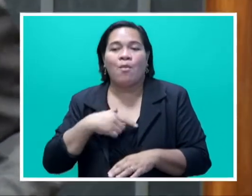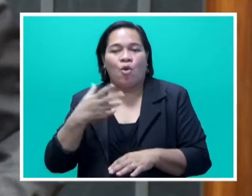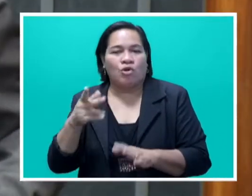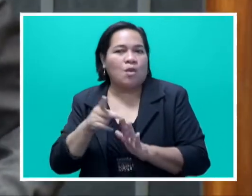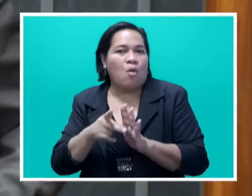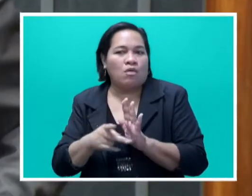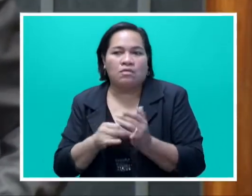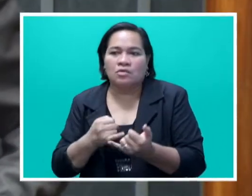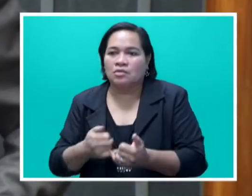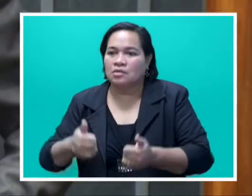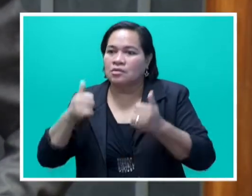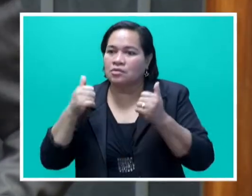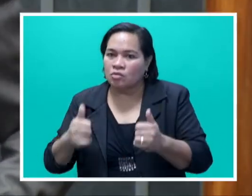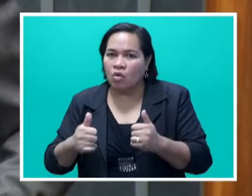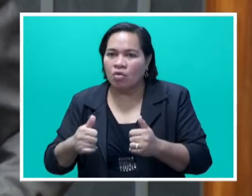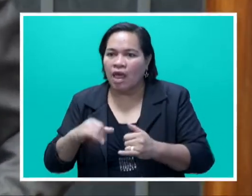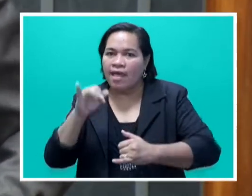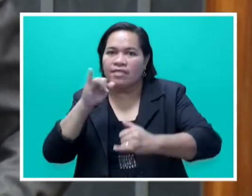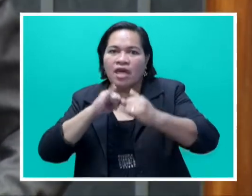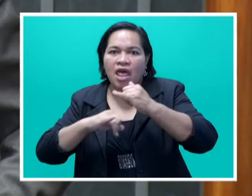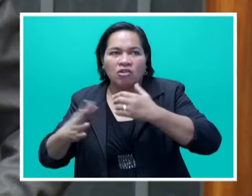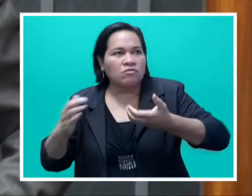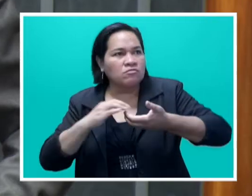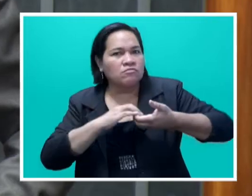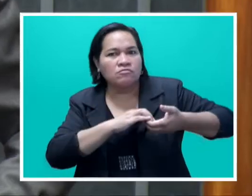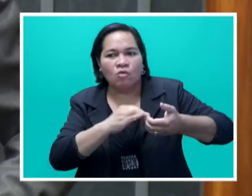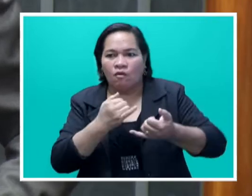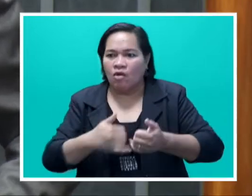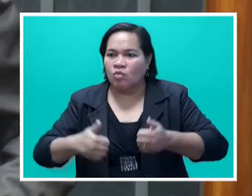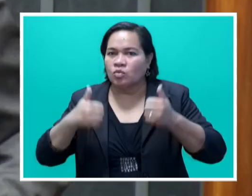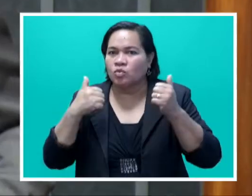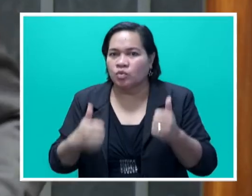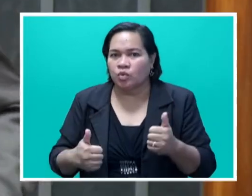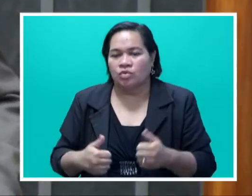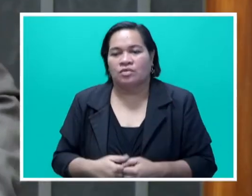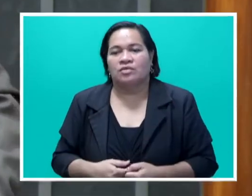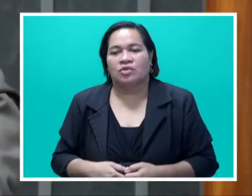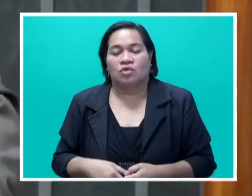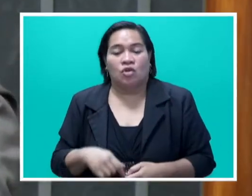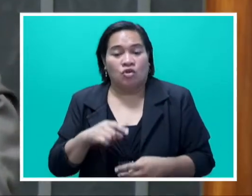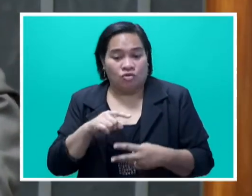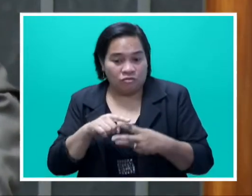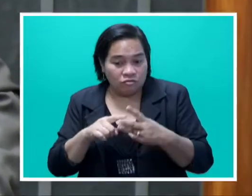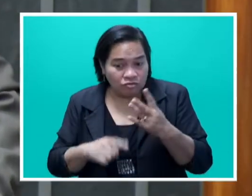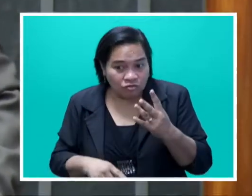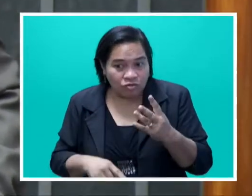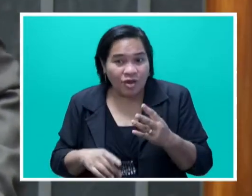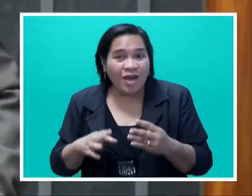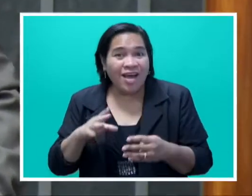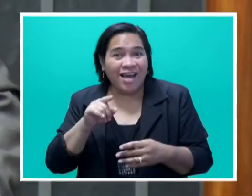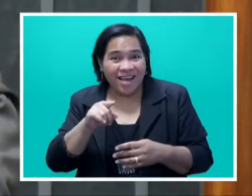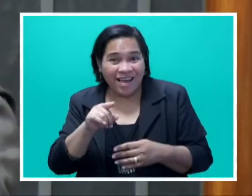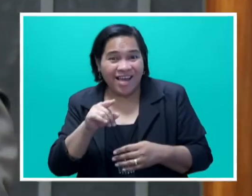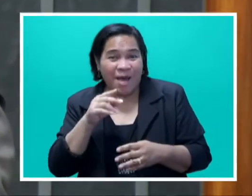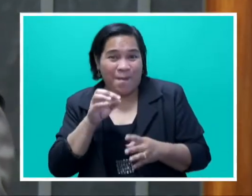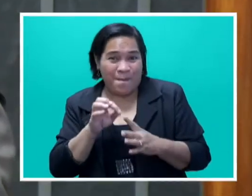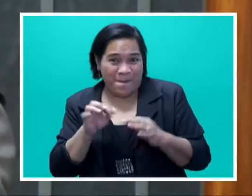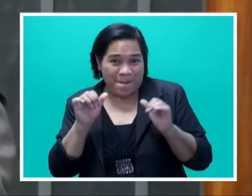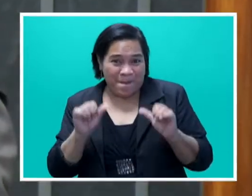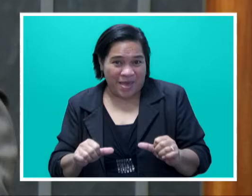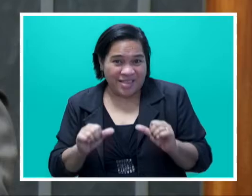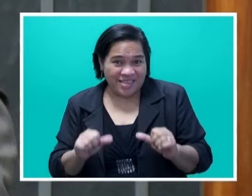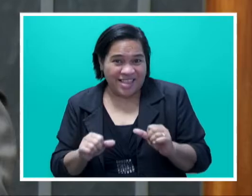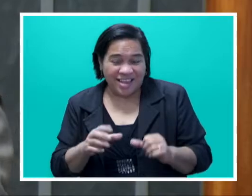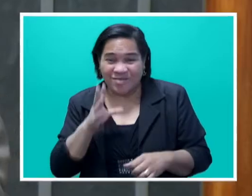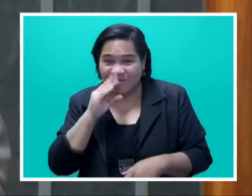standing. Mr. Speaker, given these measures, as outlined in the opening address by His Excellency, the